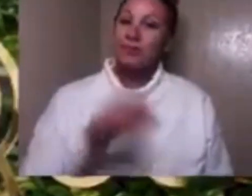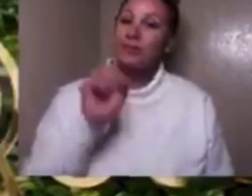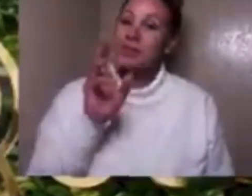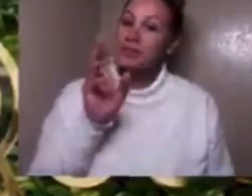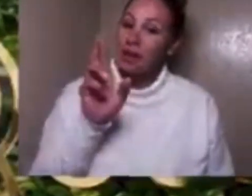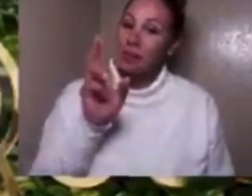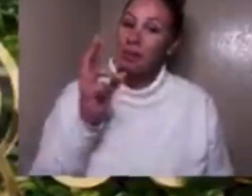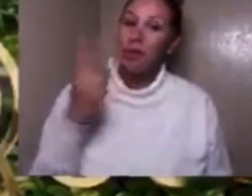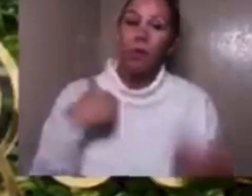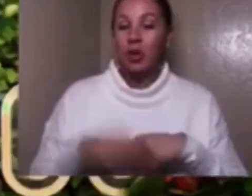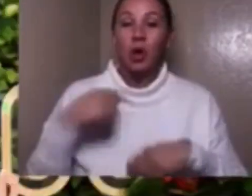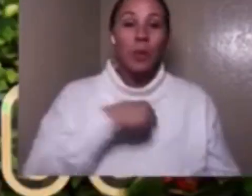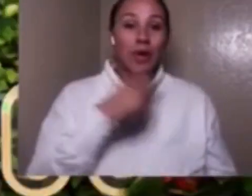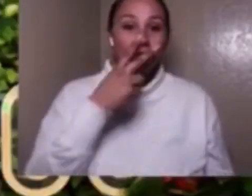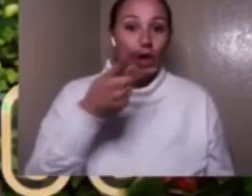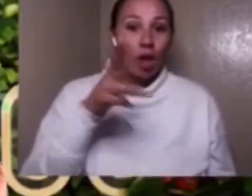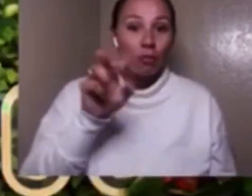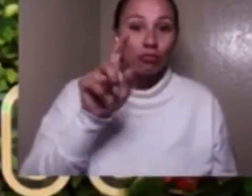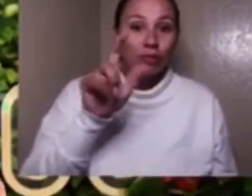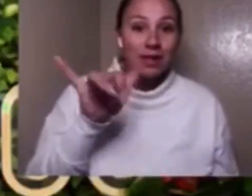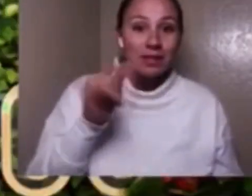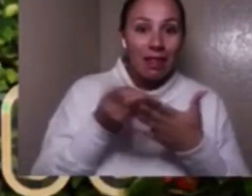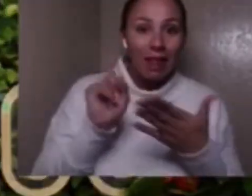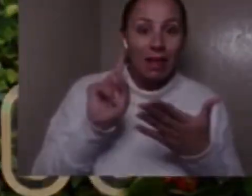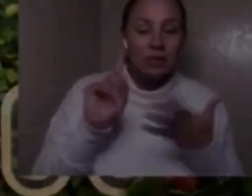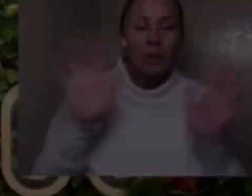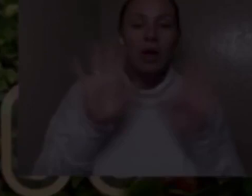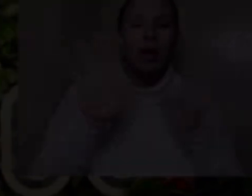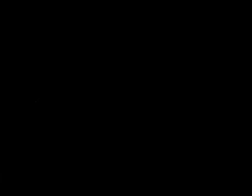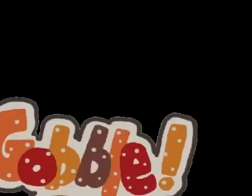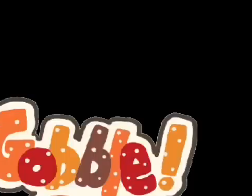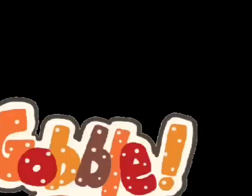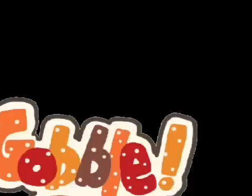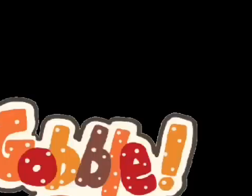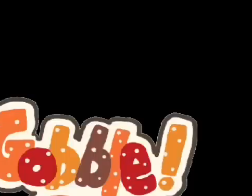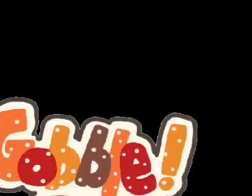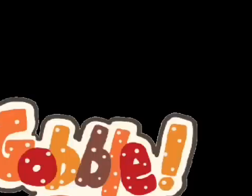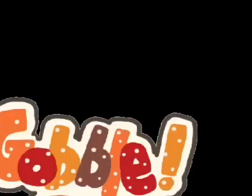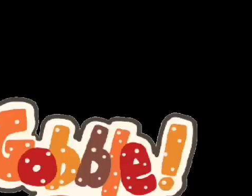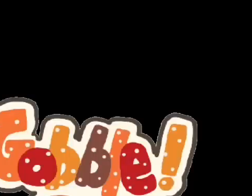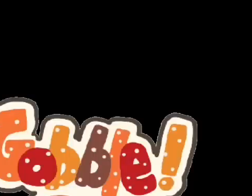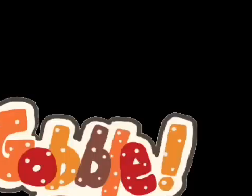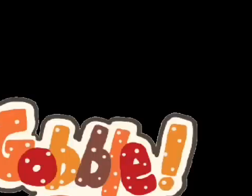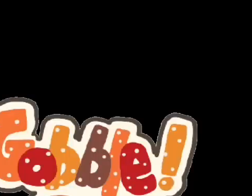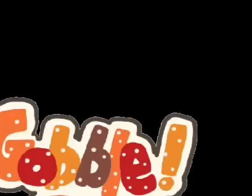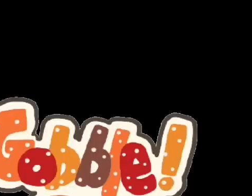Summer, so we're done dancing. Okay, Presley, bomb.com.